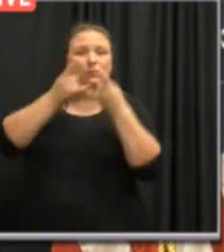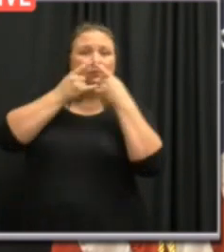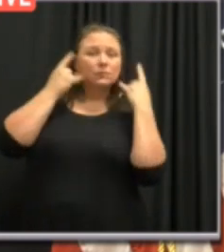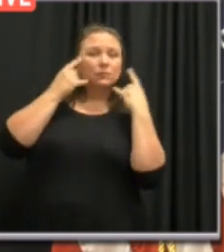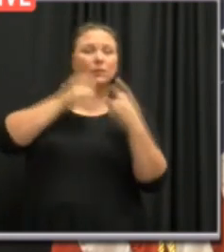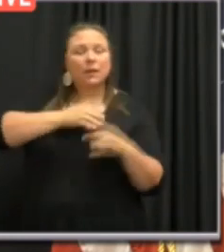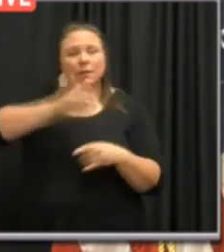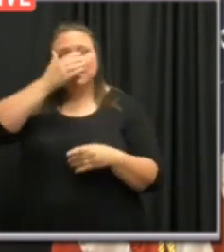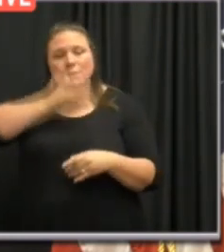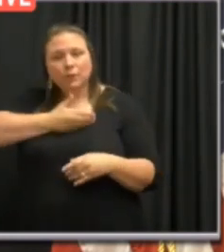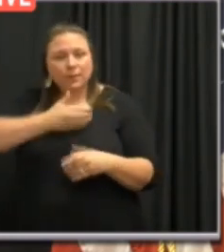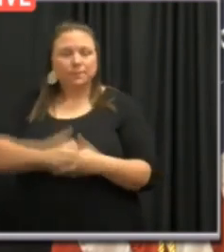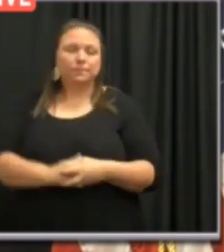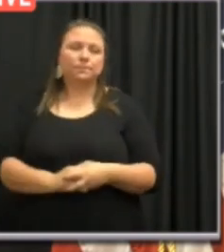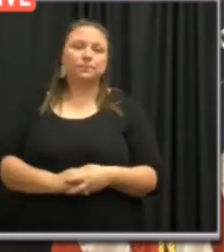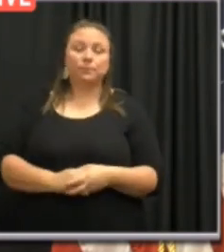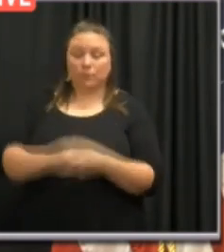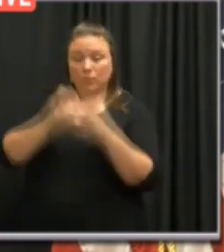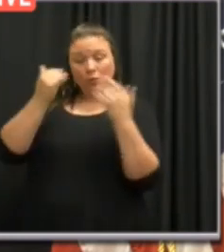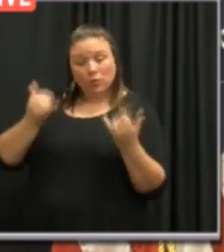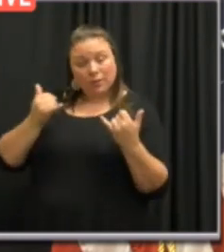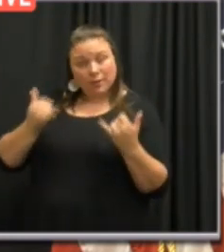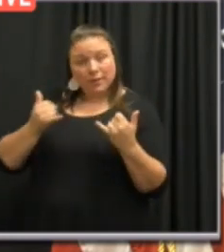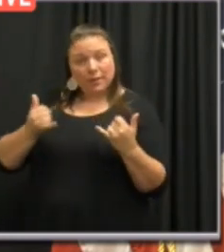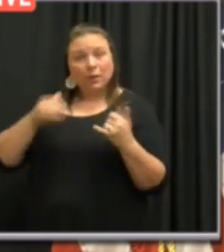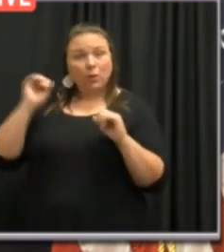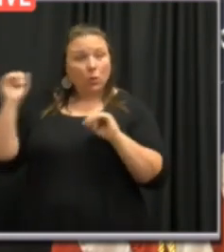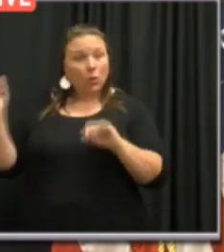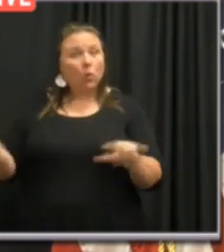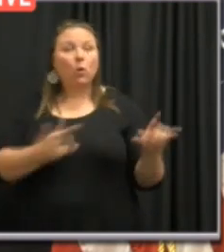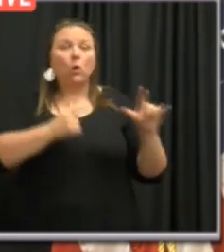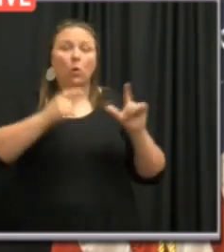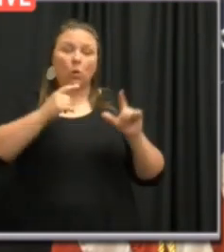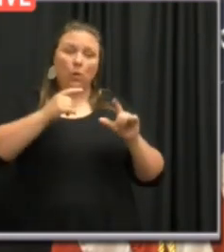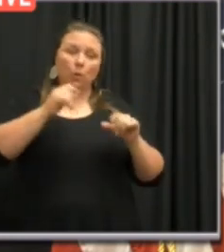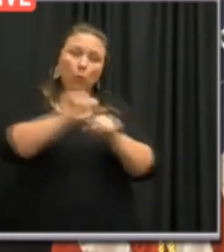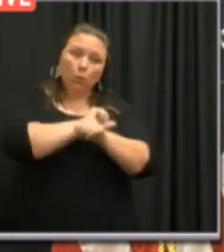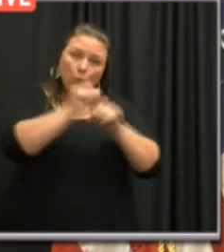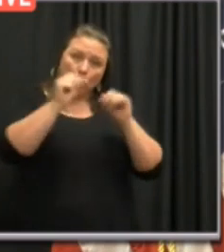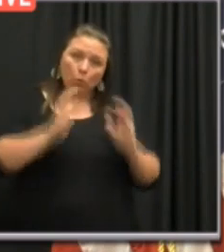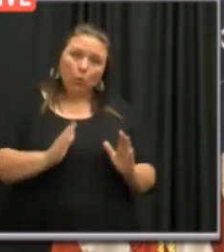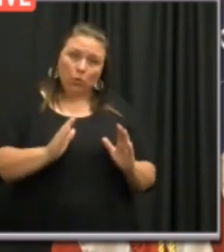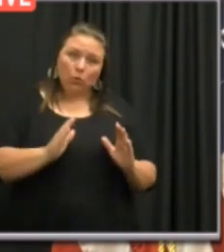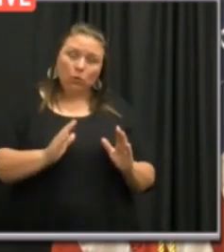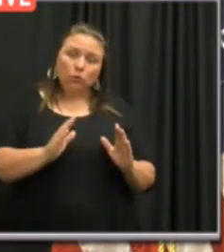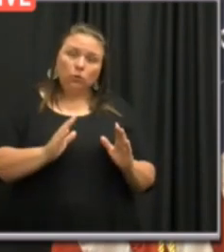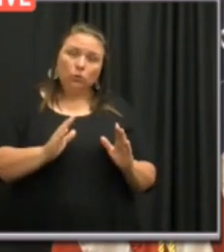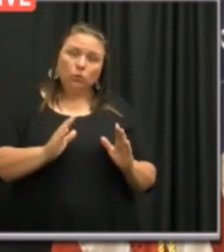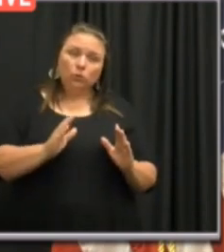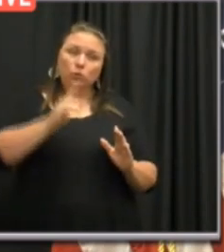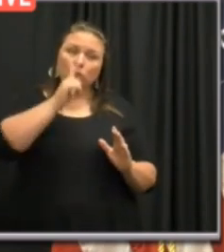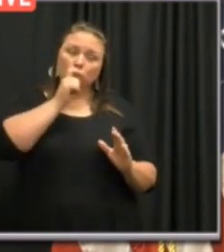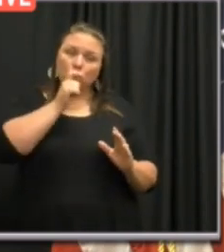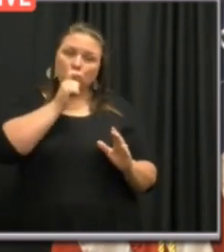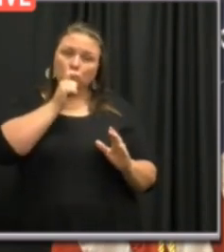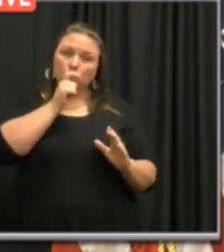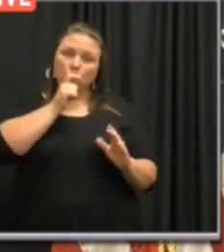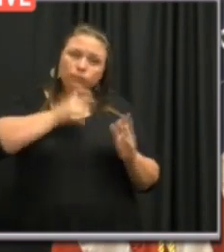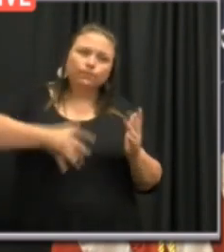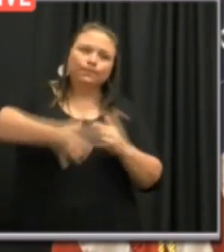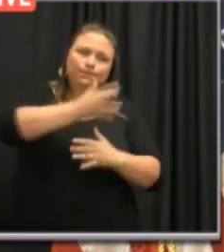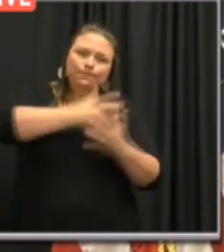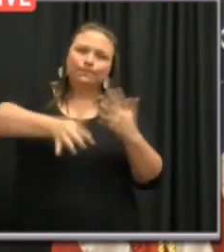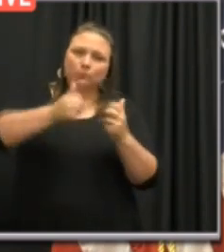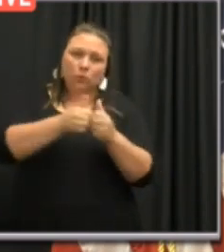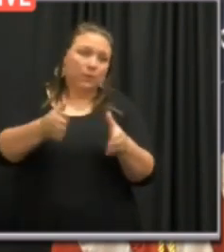facial coverings. At this point, all employees who are directly engaged with